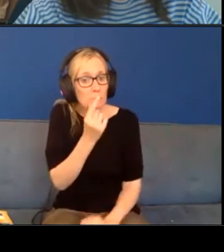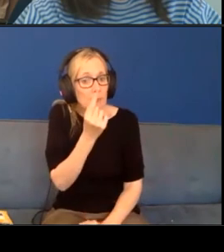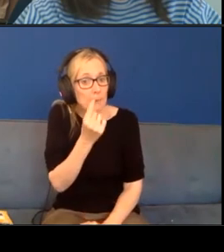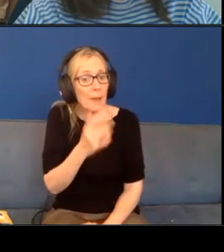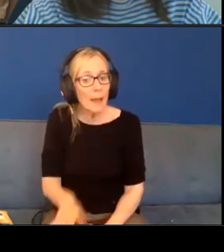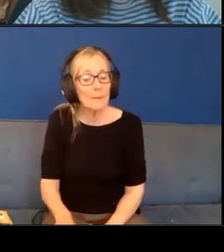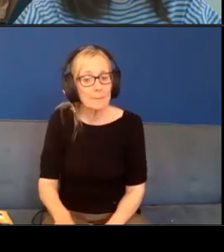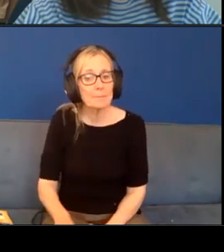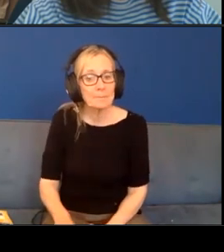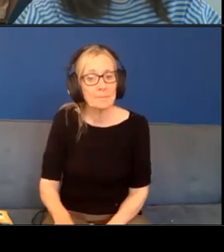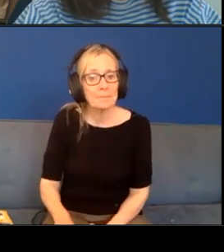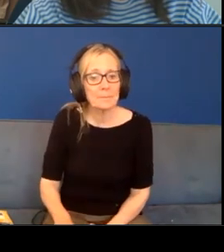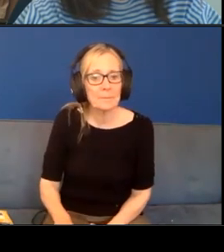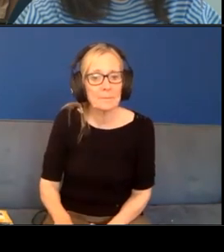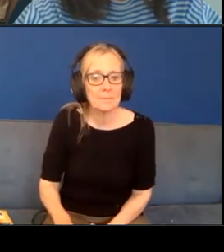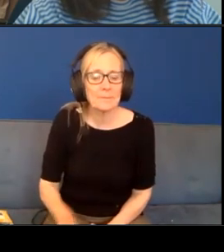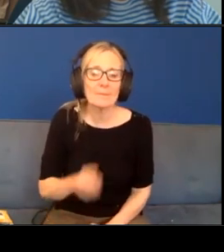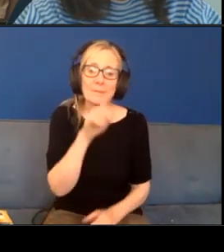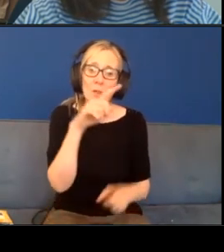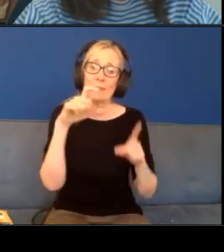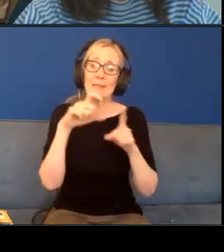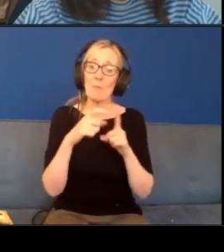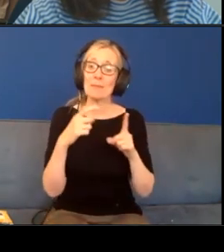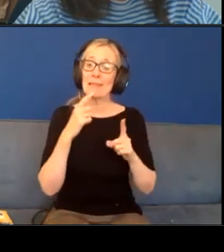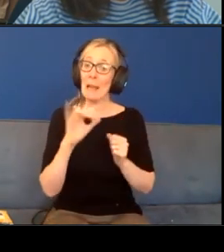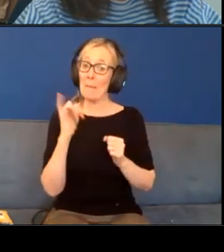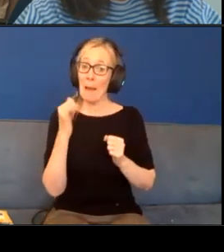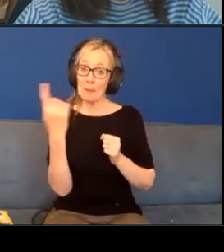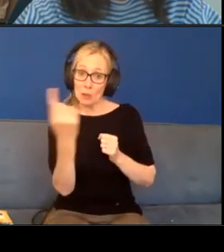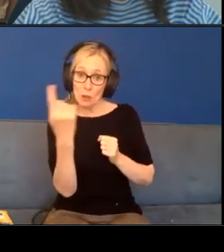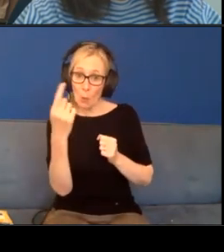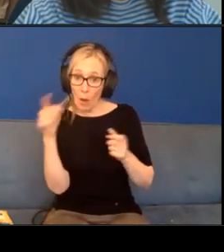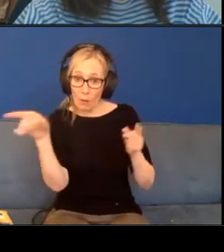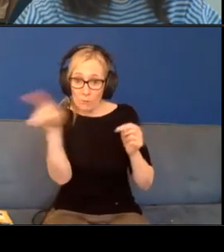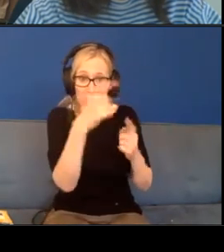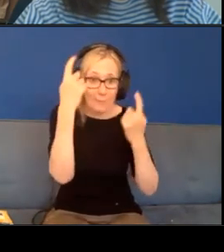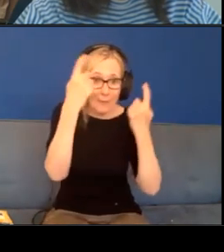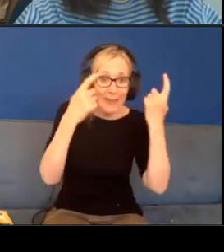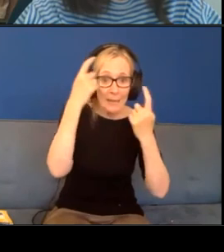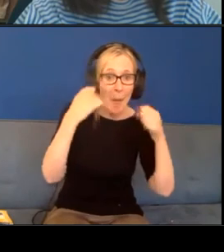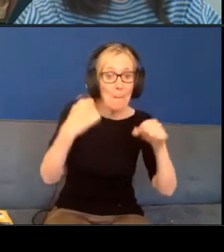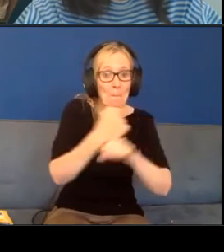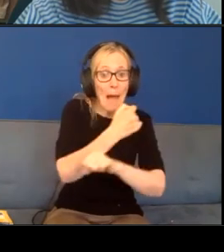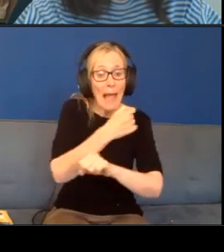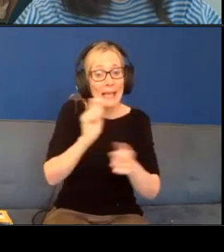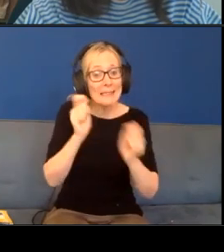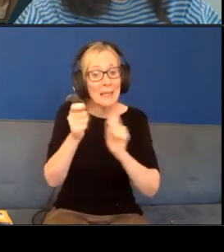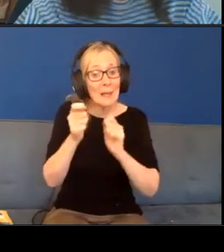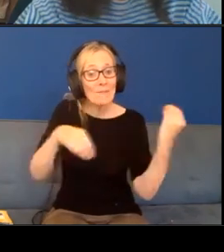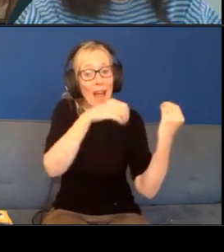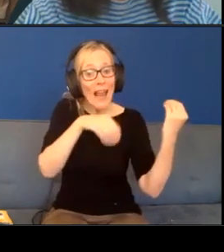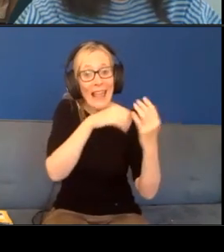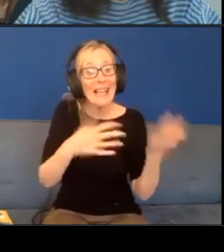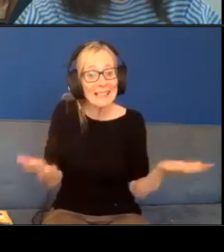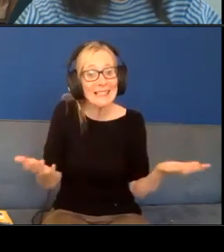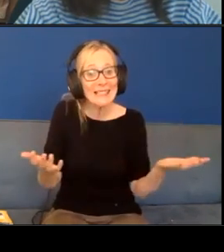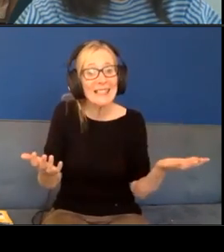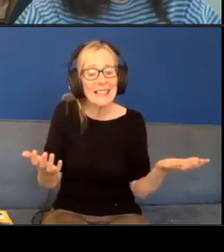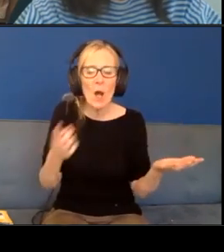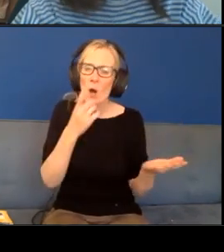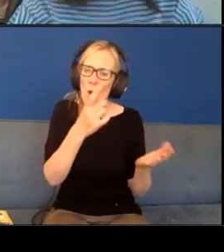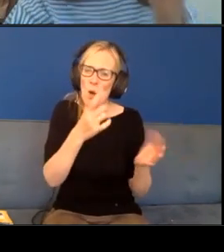Perfect. So there might be space out there for somebody to make an adaptive violin by the sounds of things. Definitely. Strings. A challenge.